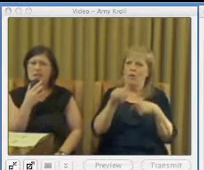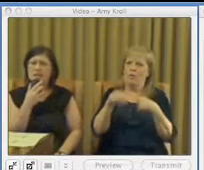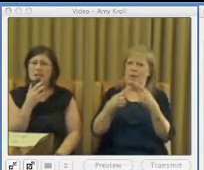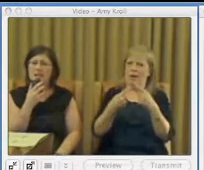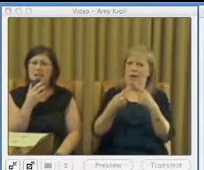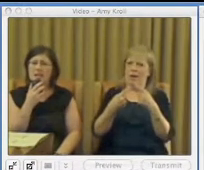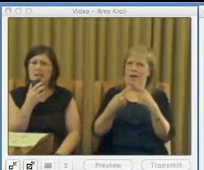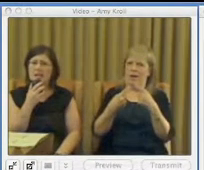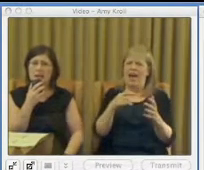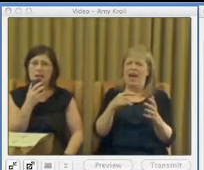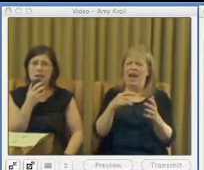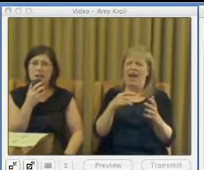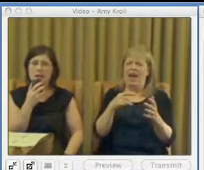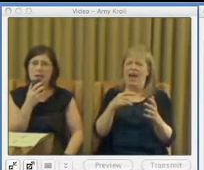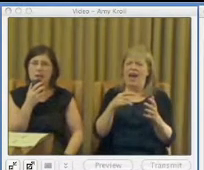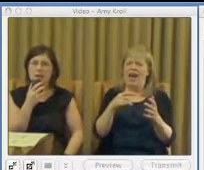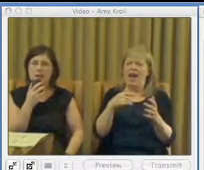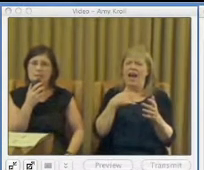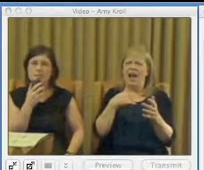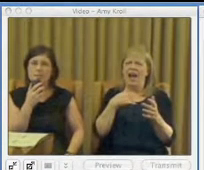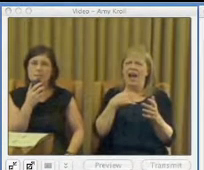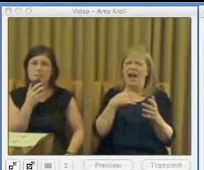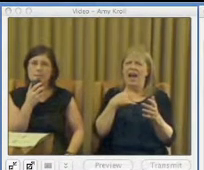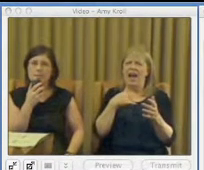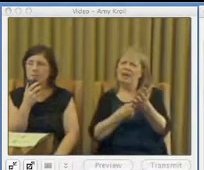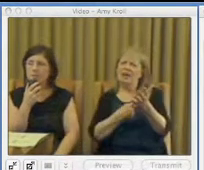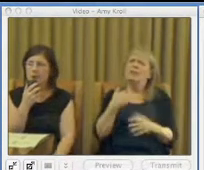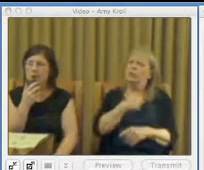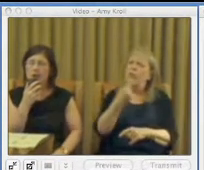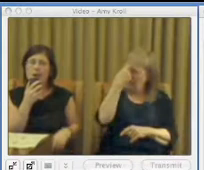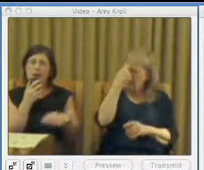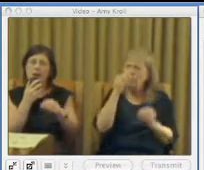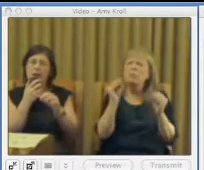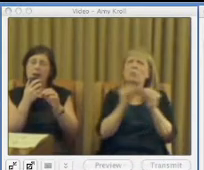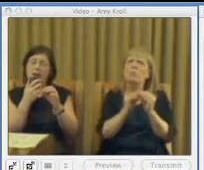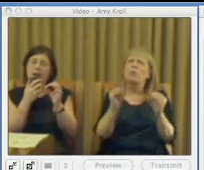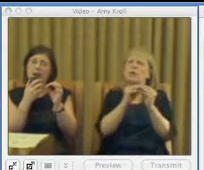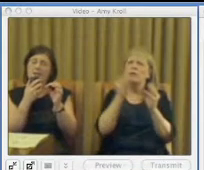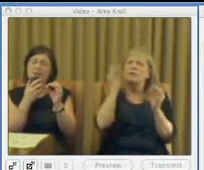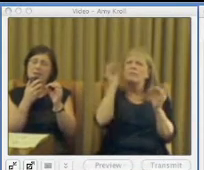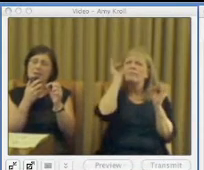And I like it because it is thought-provoking.